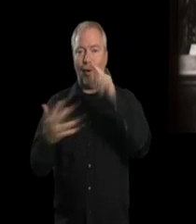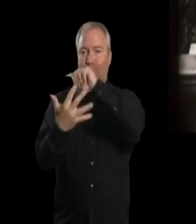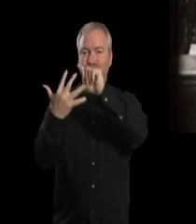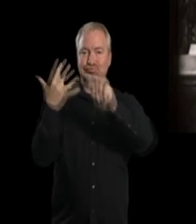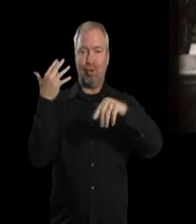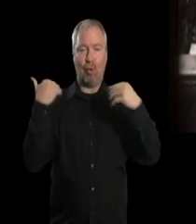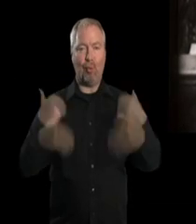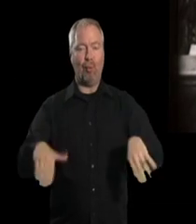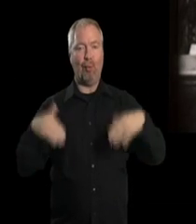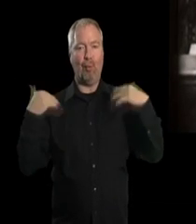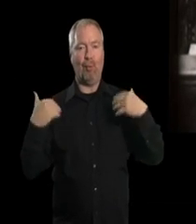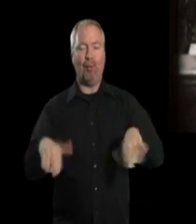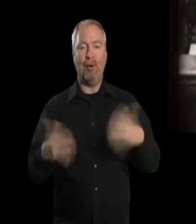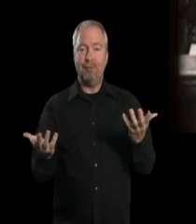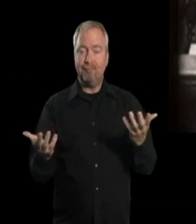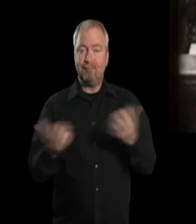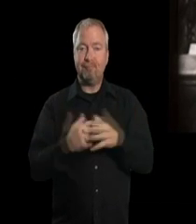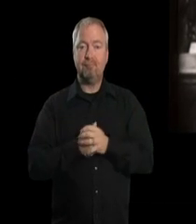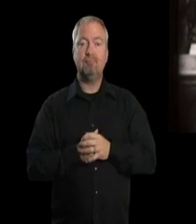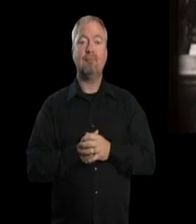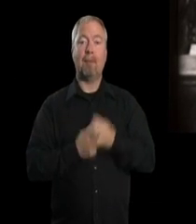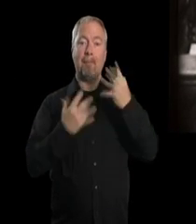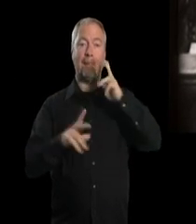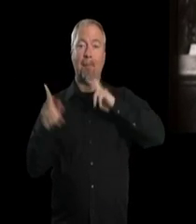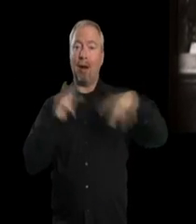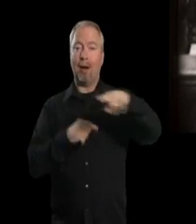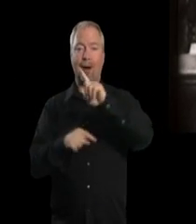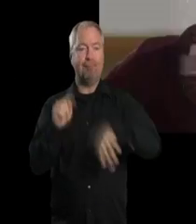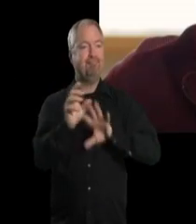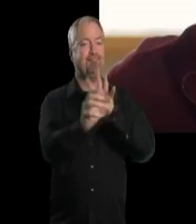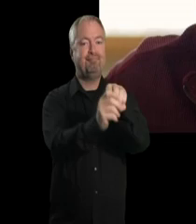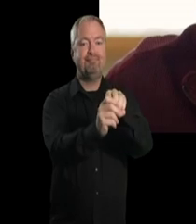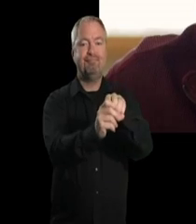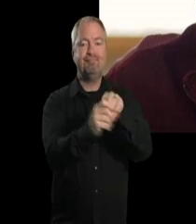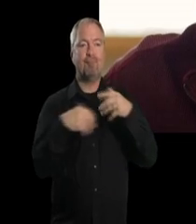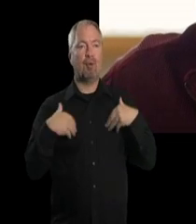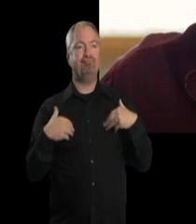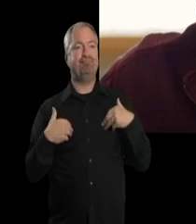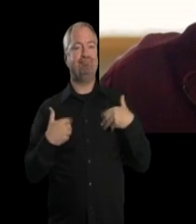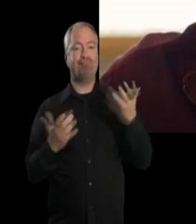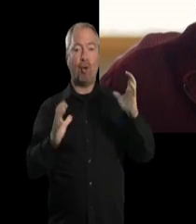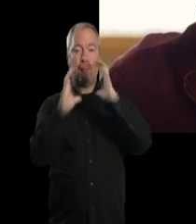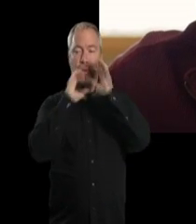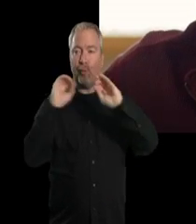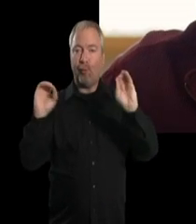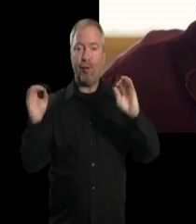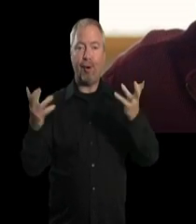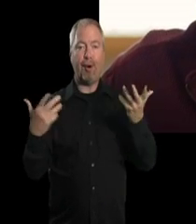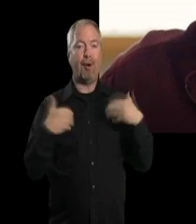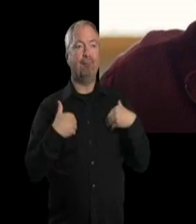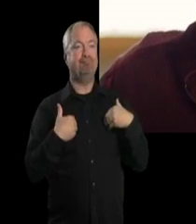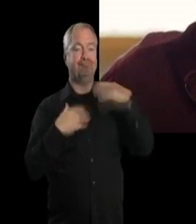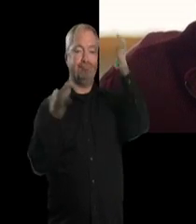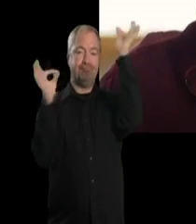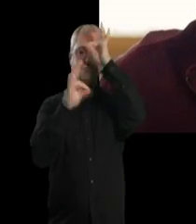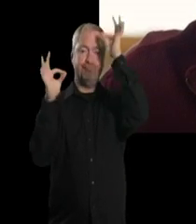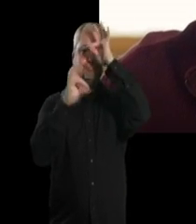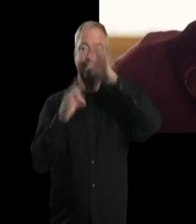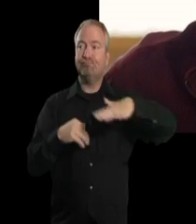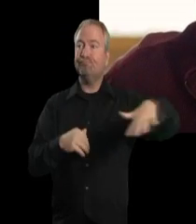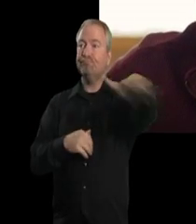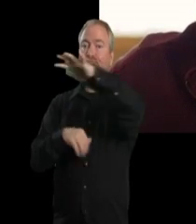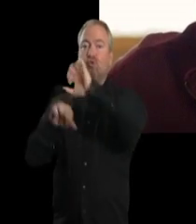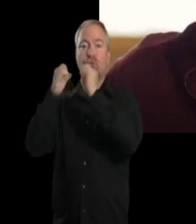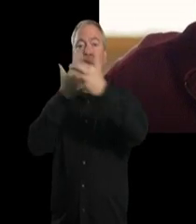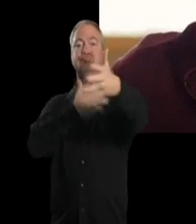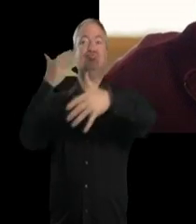communication like captioning or American Sign Language. So a lot of people were left out because they couldn't communicate with the